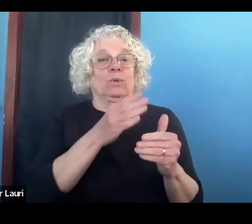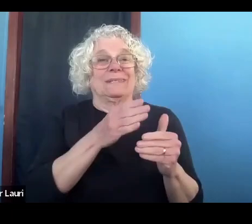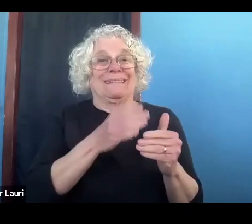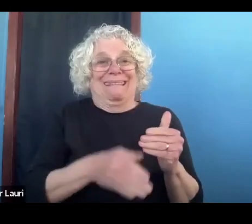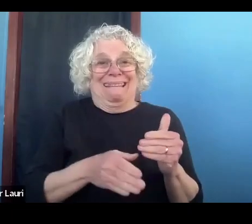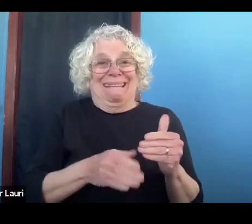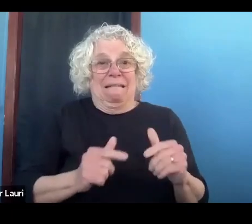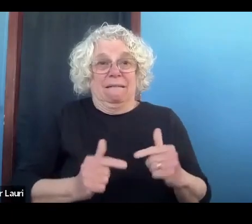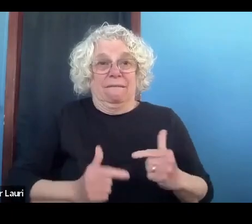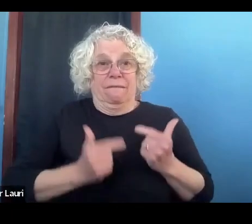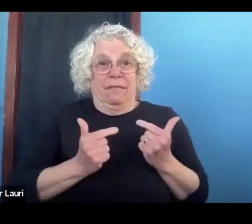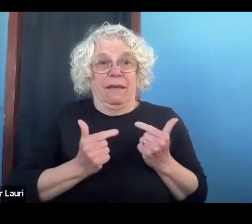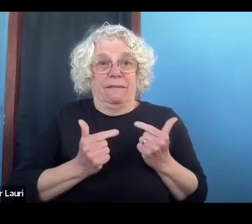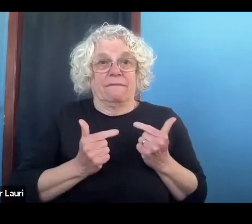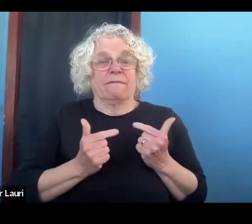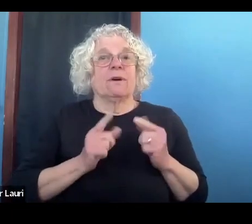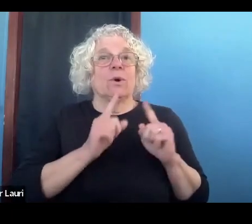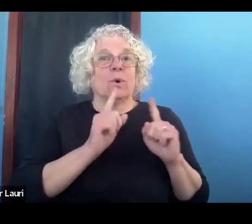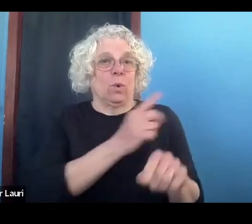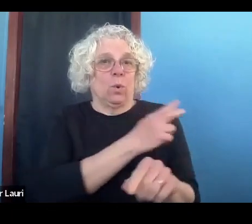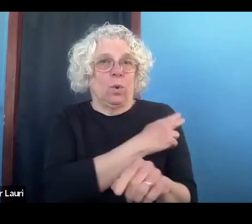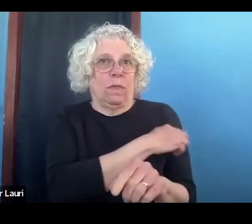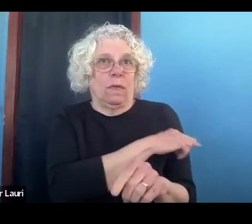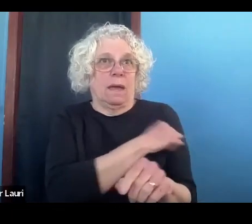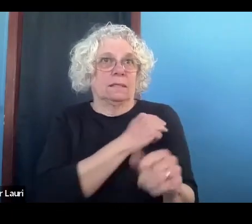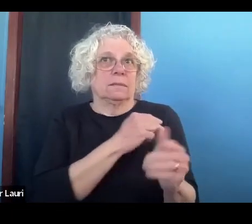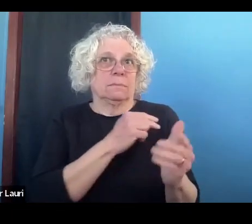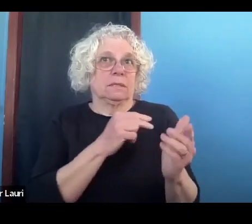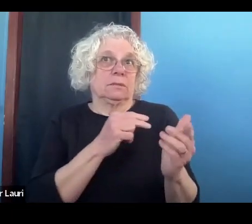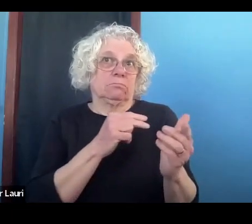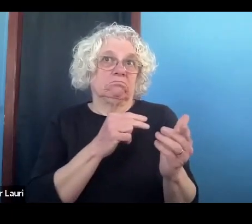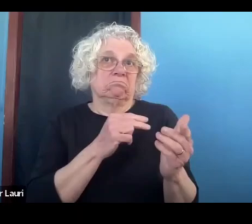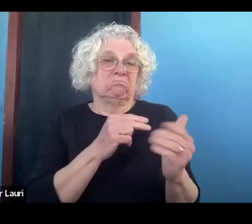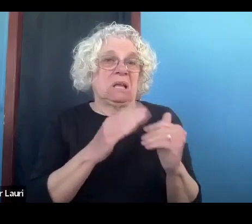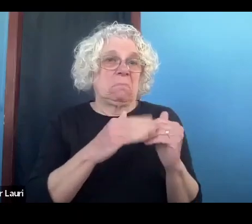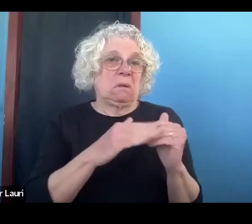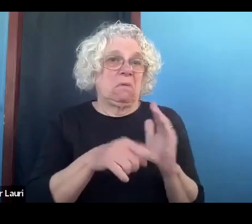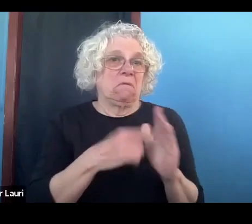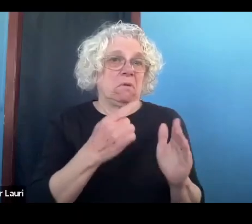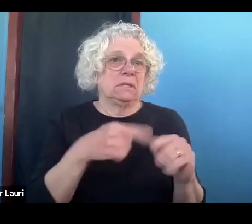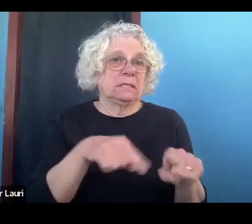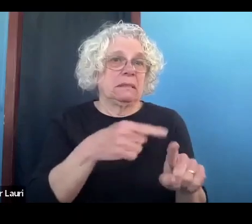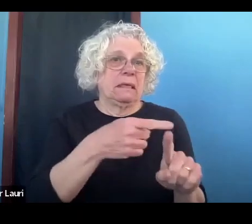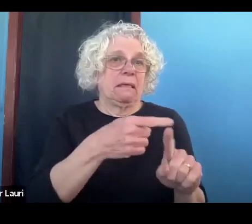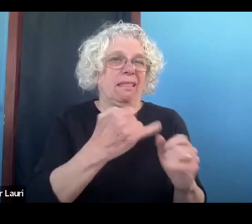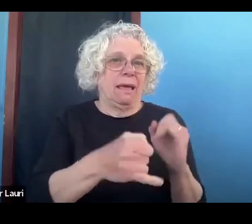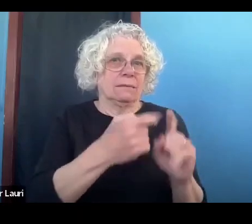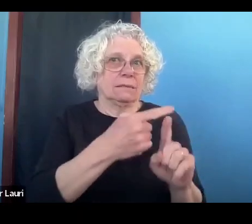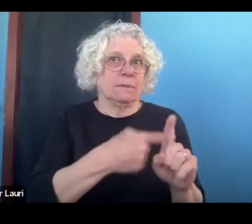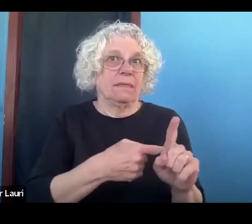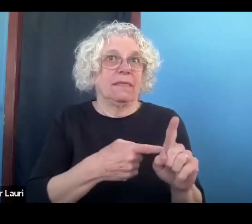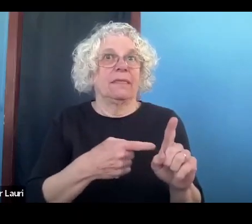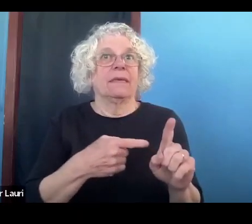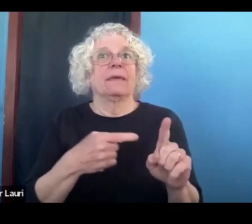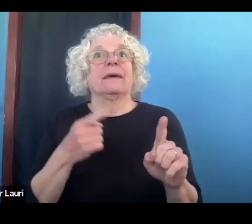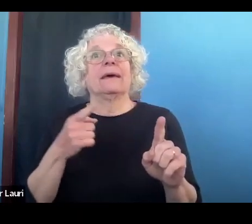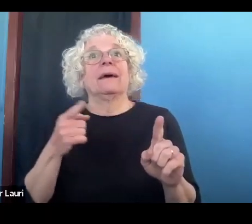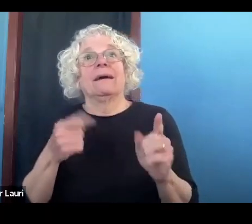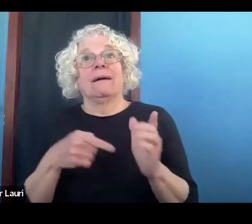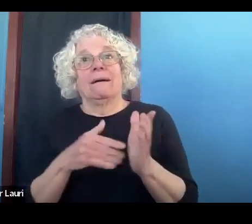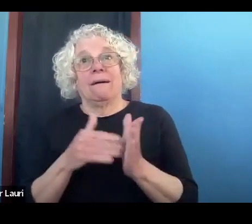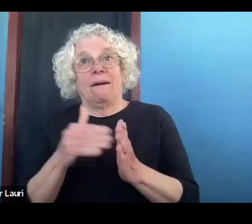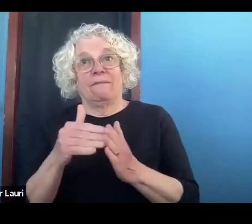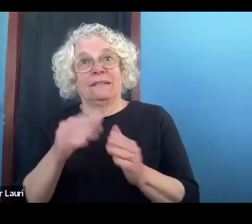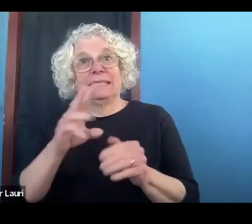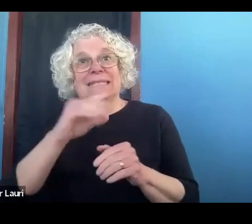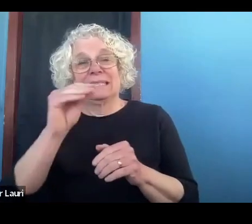months, with some studies reporting rates exceeding 60% within the last month of life. So what kind of impact